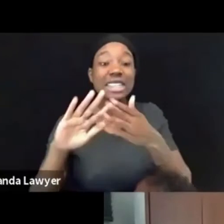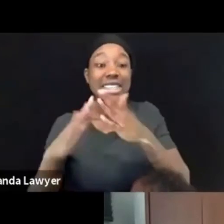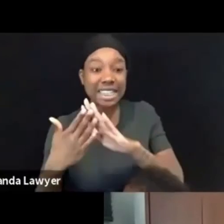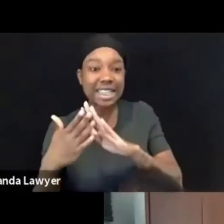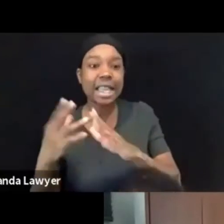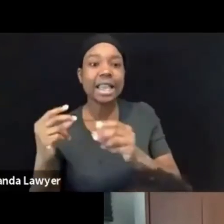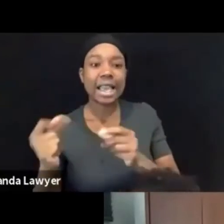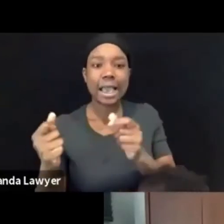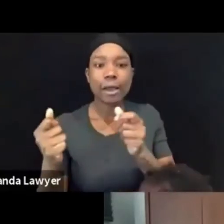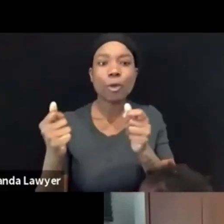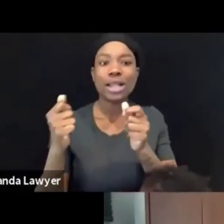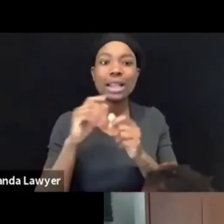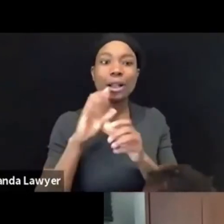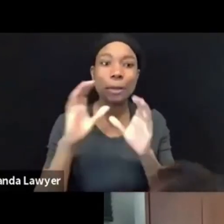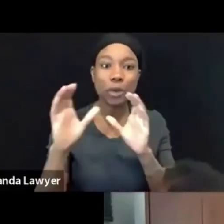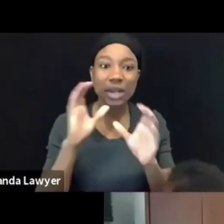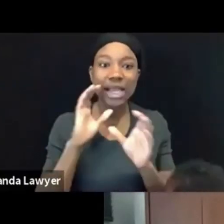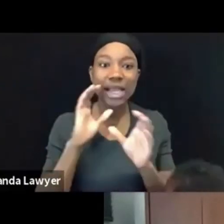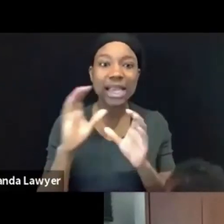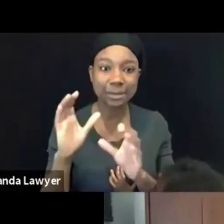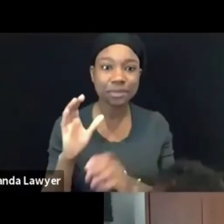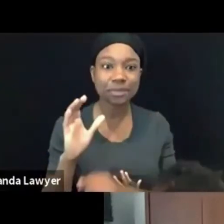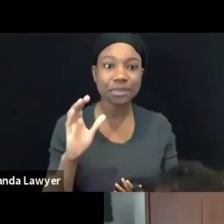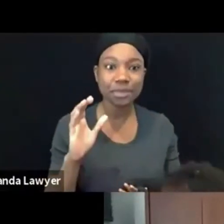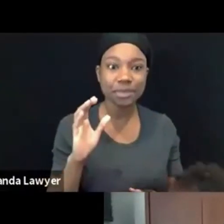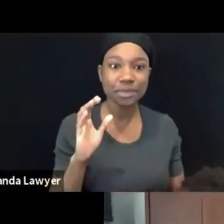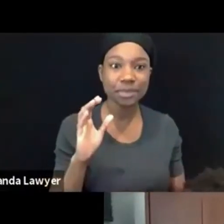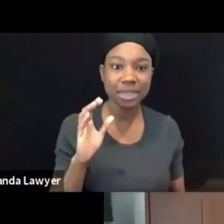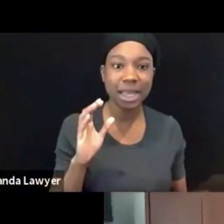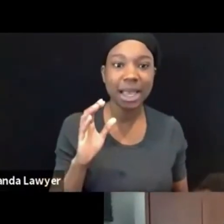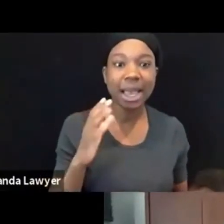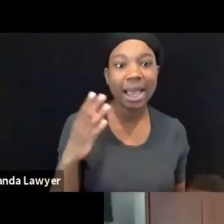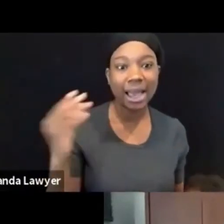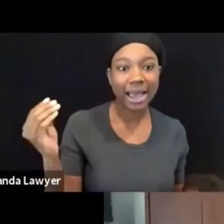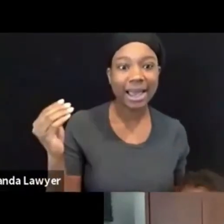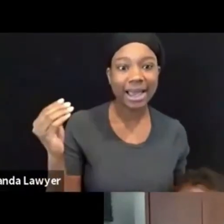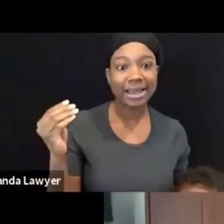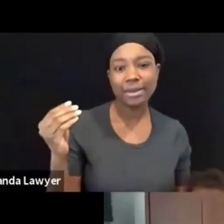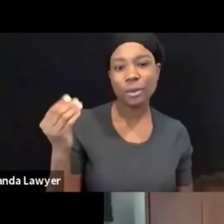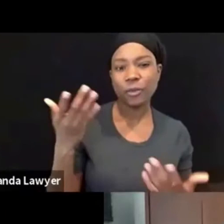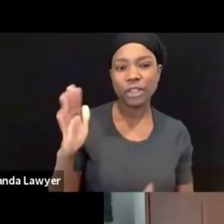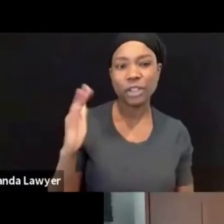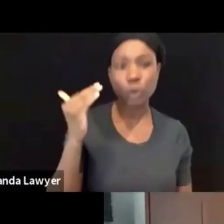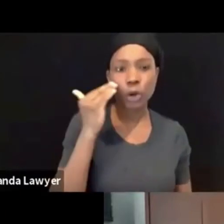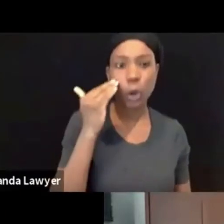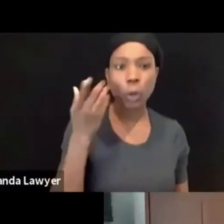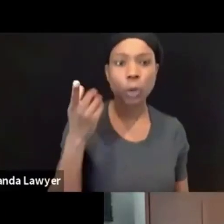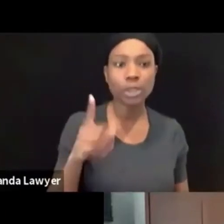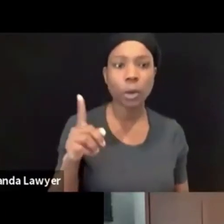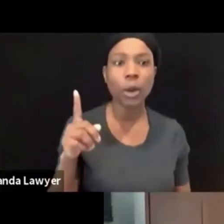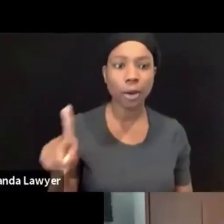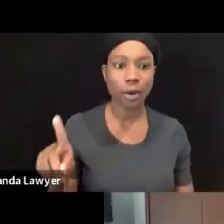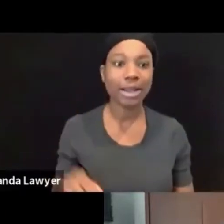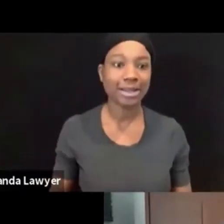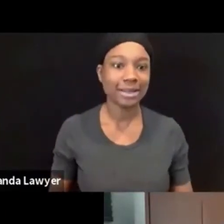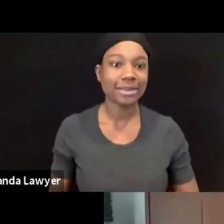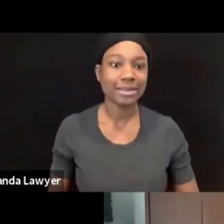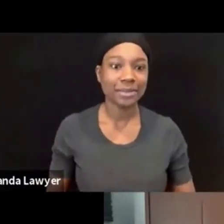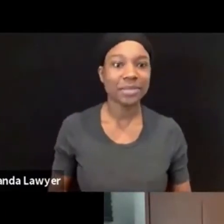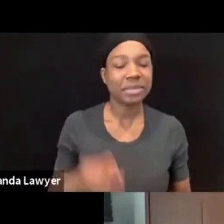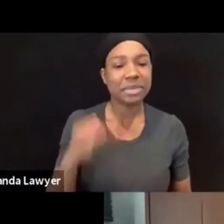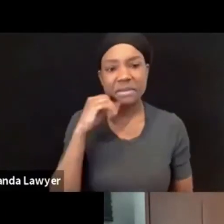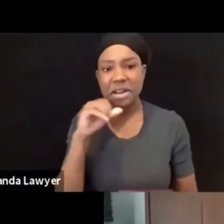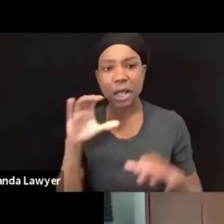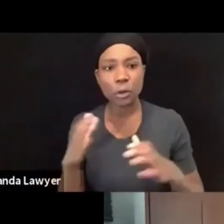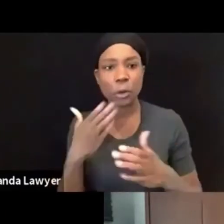these communities, at least know where they are, because sometimes they're not well known throughout. So we've tried to adapt that in all of our planning processes